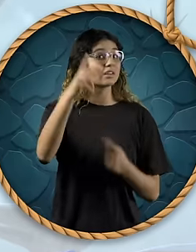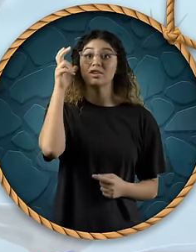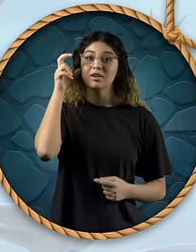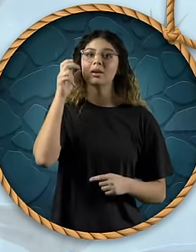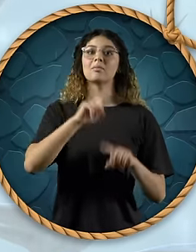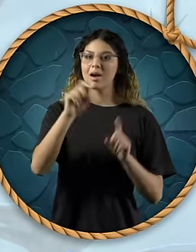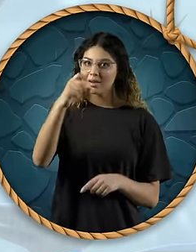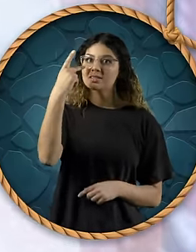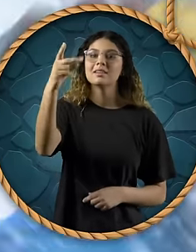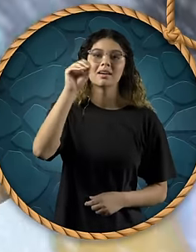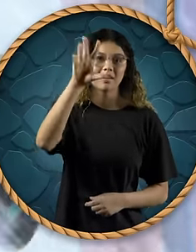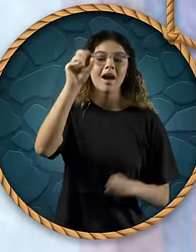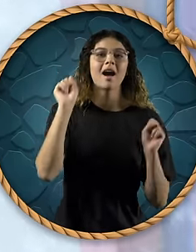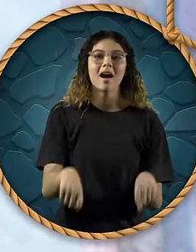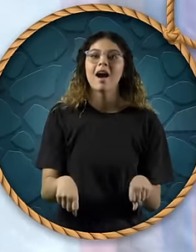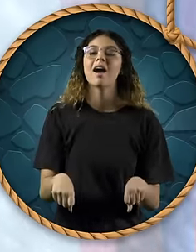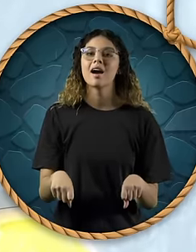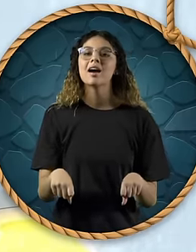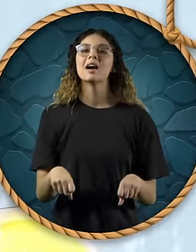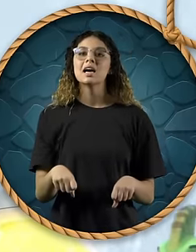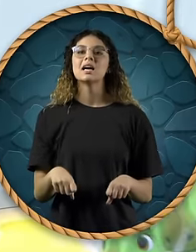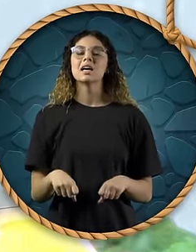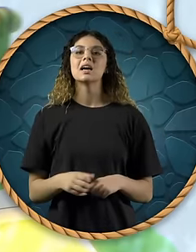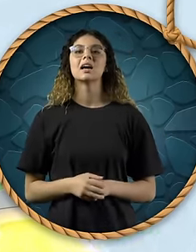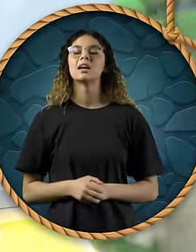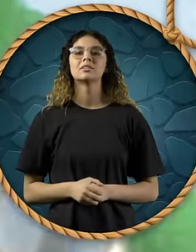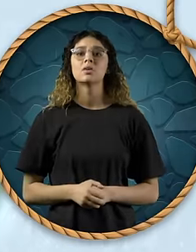us, but they will be able to see our Luna light.